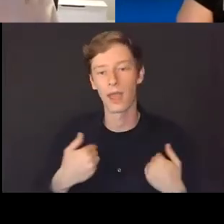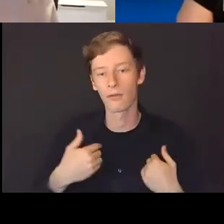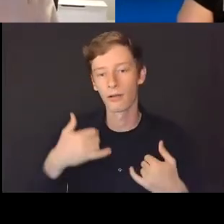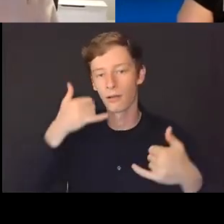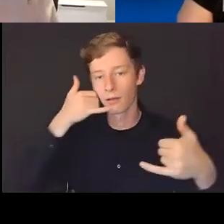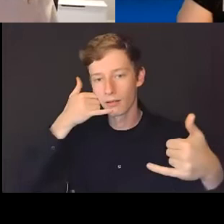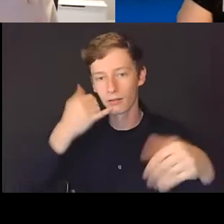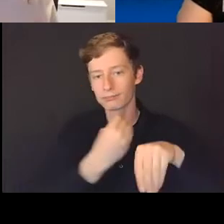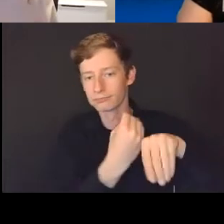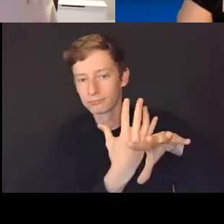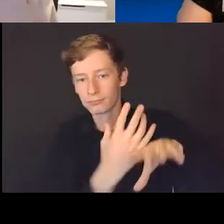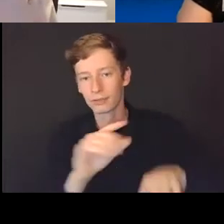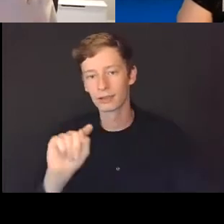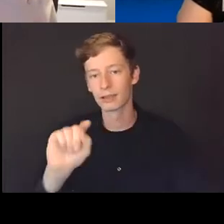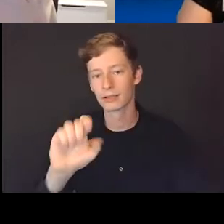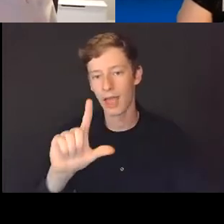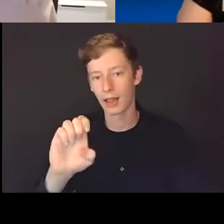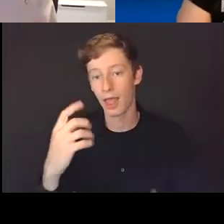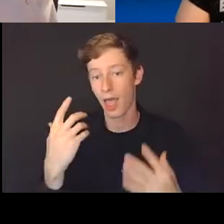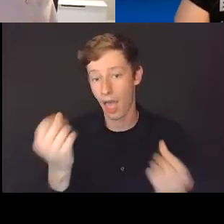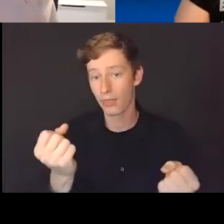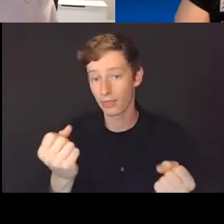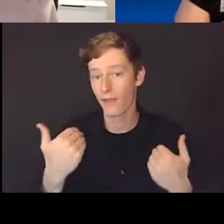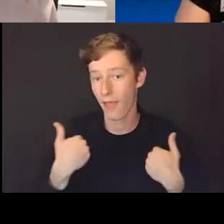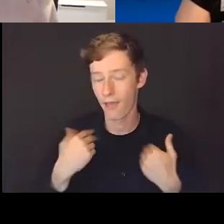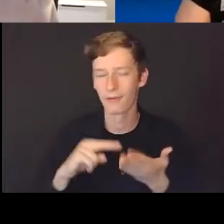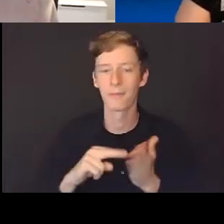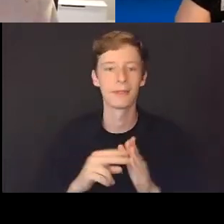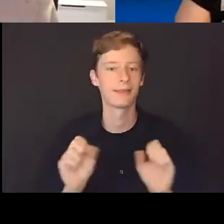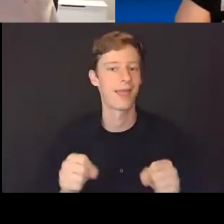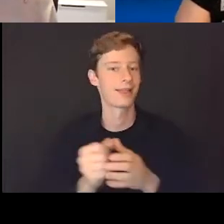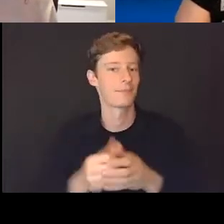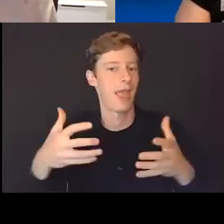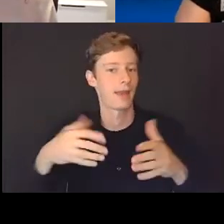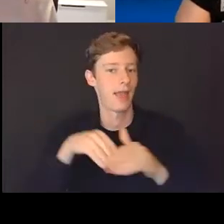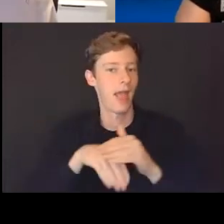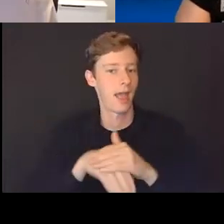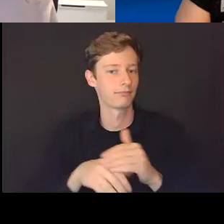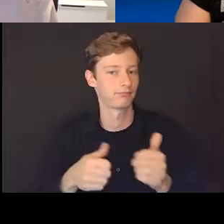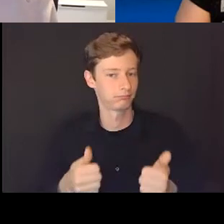abortion, which has really expanded access and can continue to expand access. Planned Parenthood is